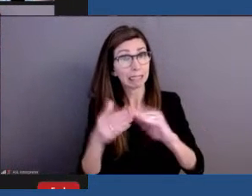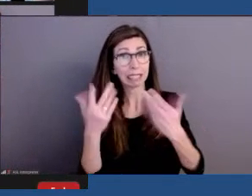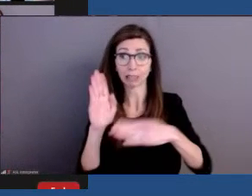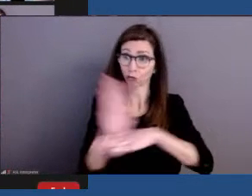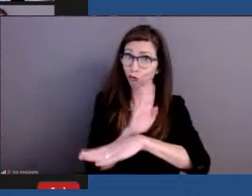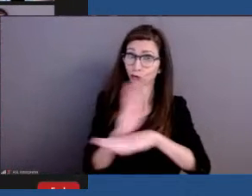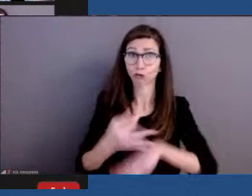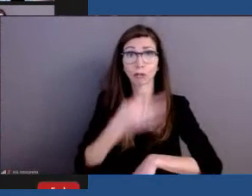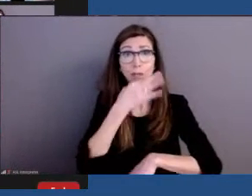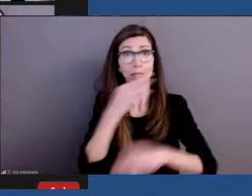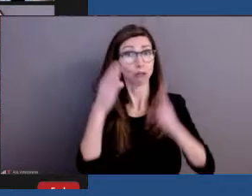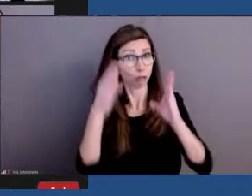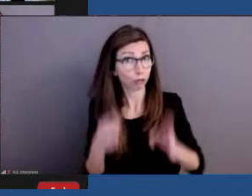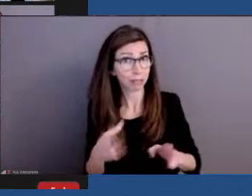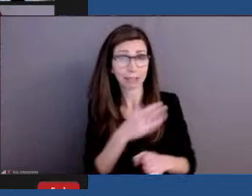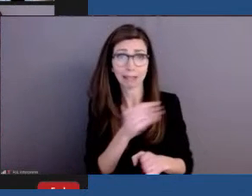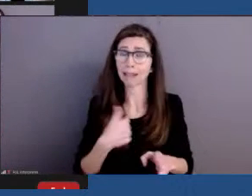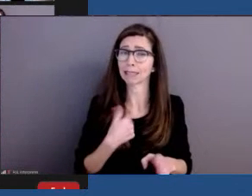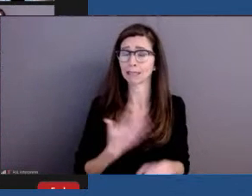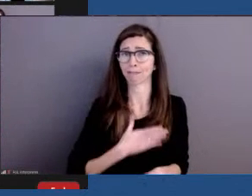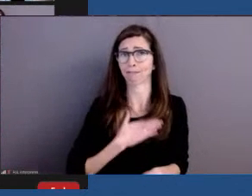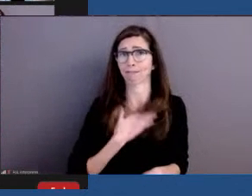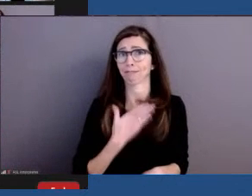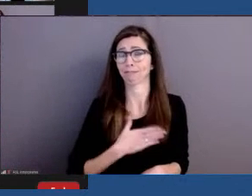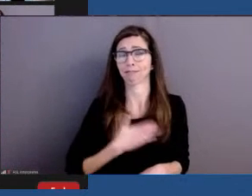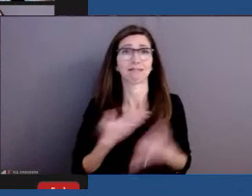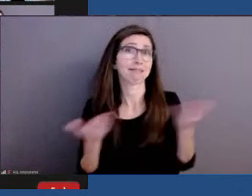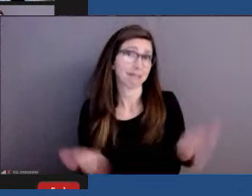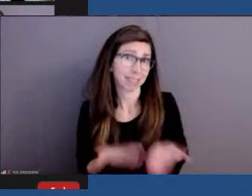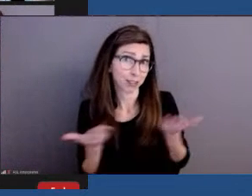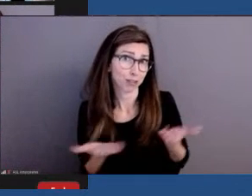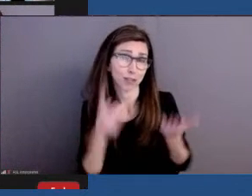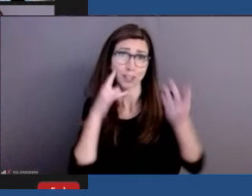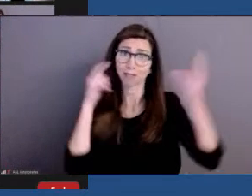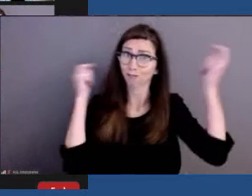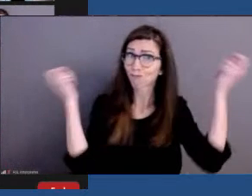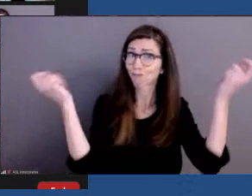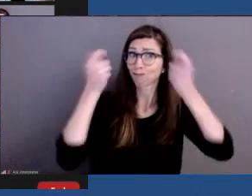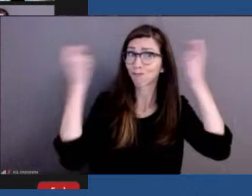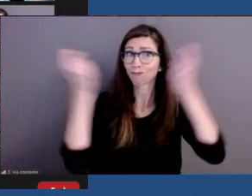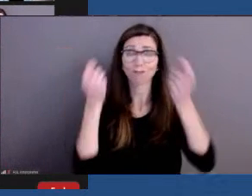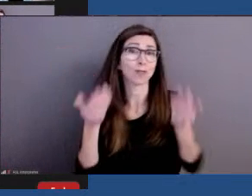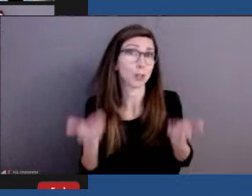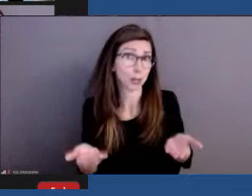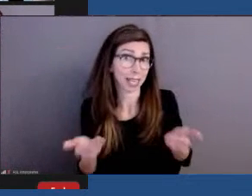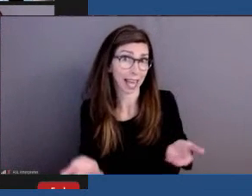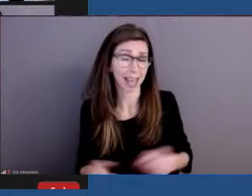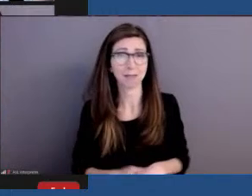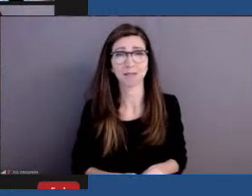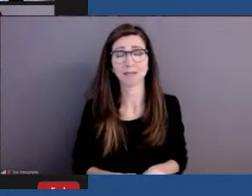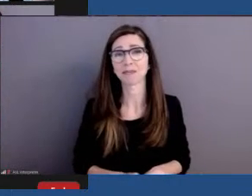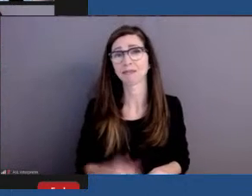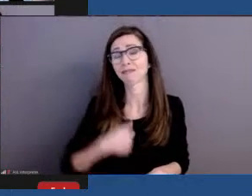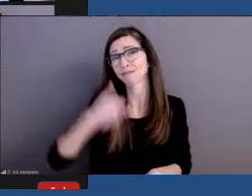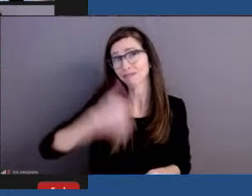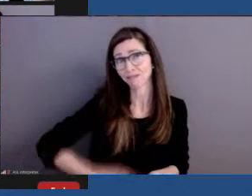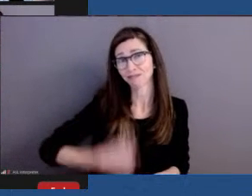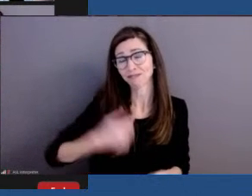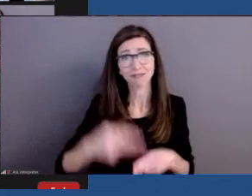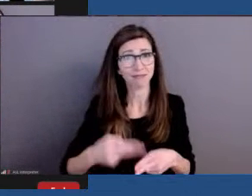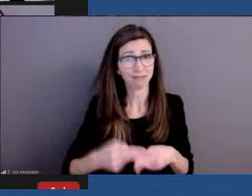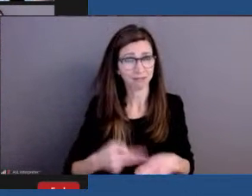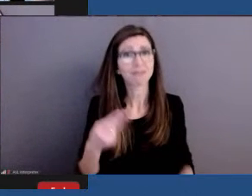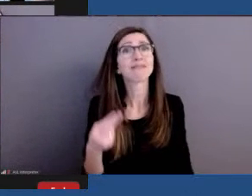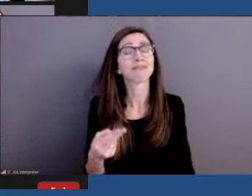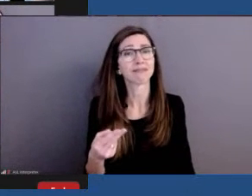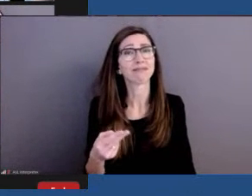And it's an absolute pleasure to be here celebrating with you today. Je m'appelle Lucille Burlingett-Saumur, et c'est un